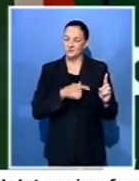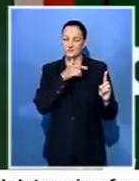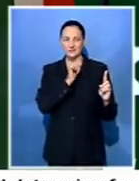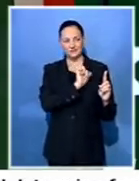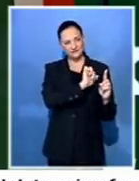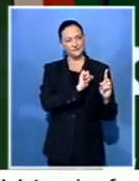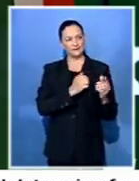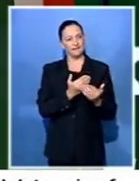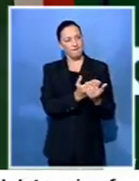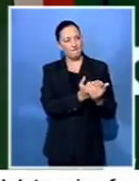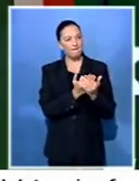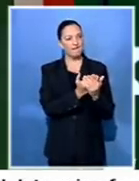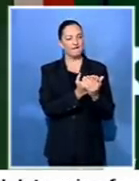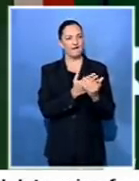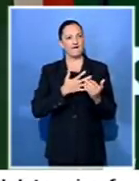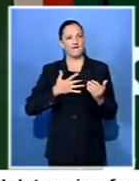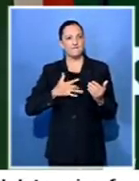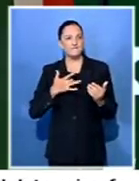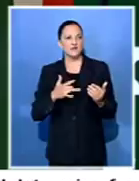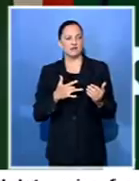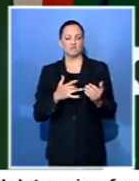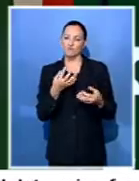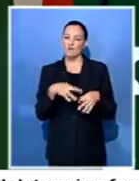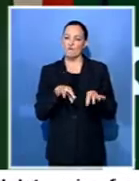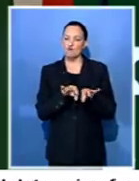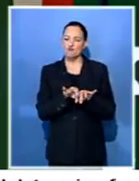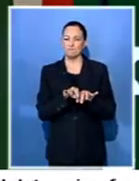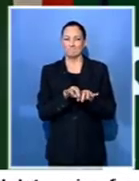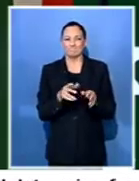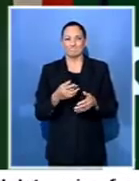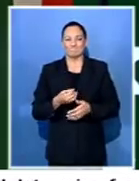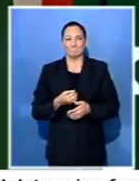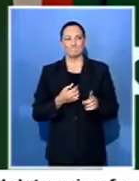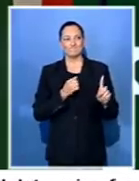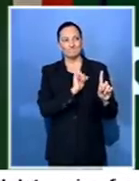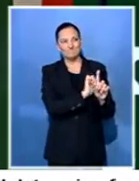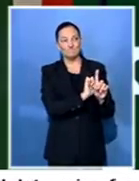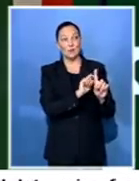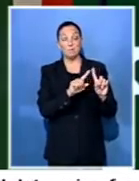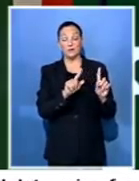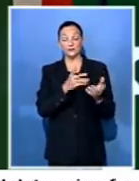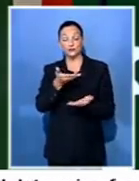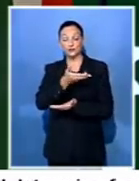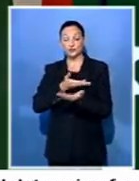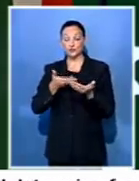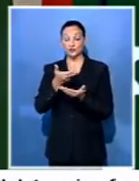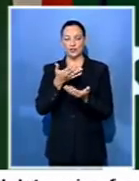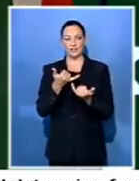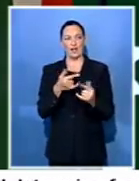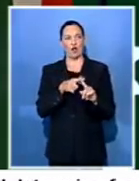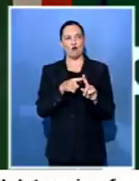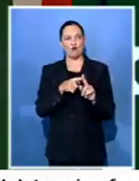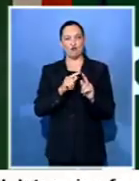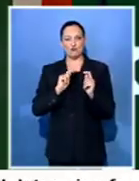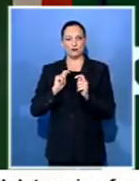and vulnerable. They shared their memories of a revolutionary and disciplined cadre